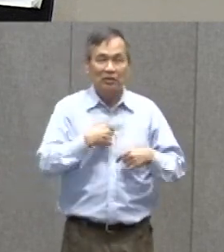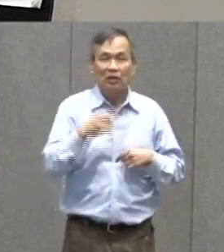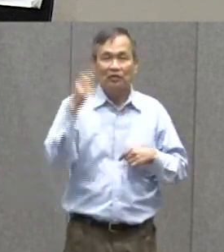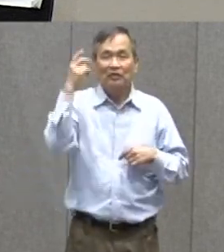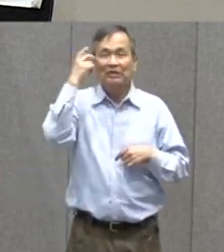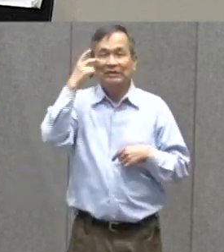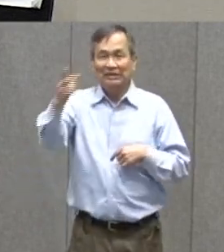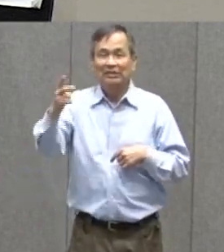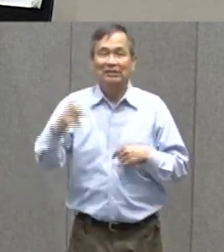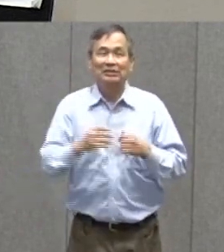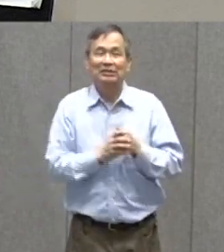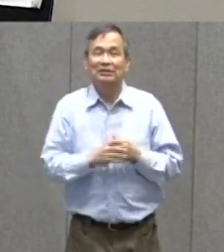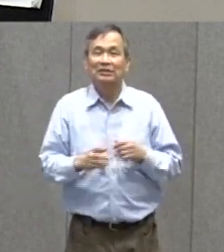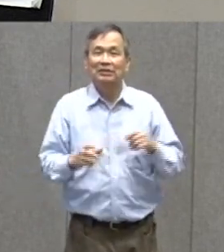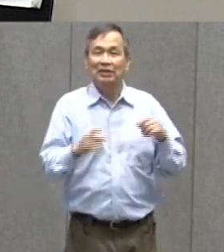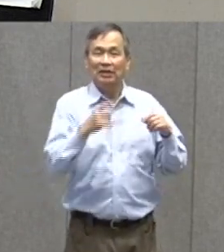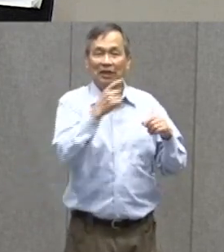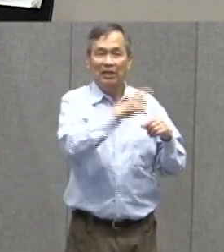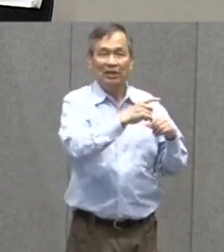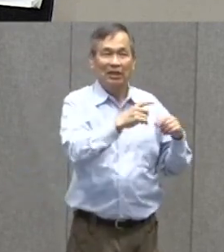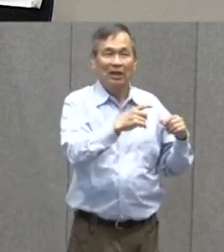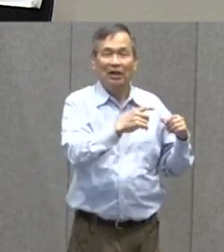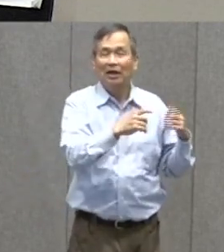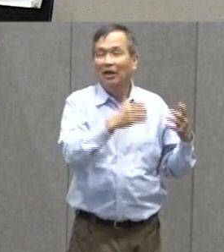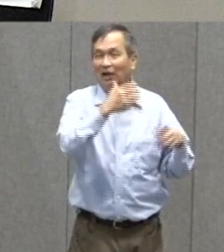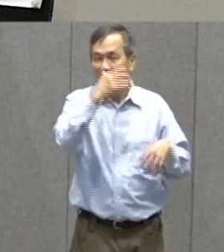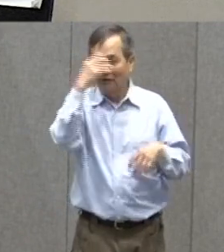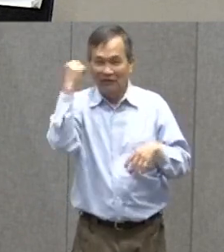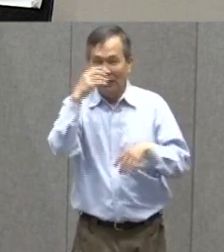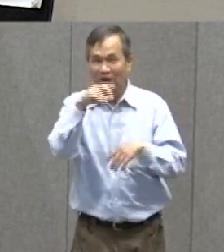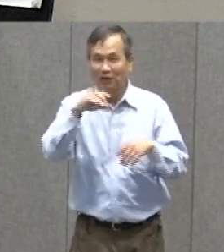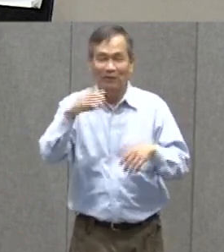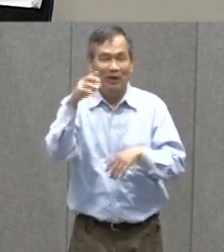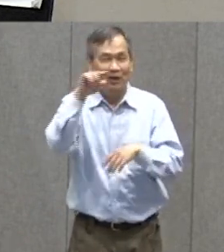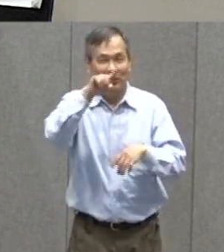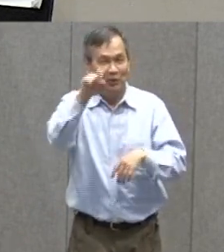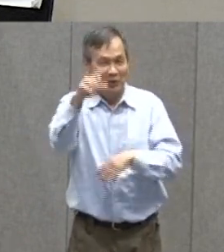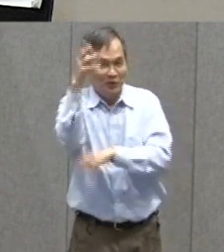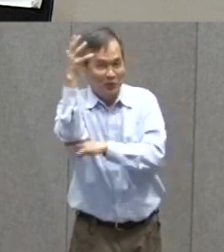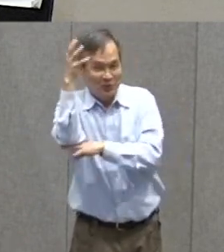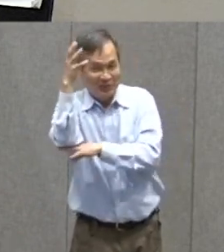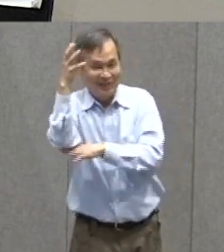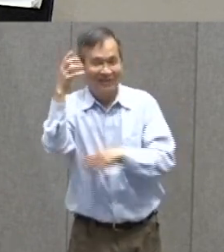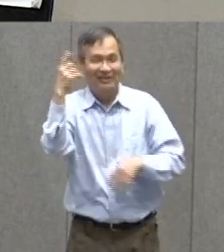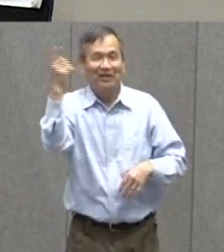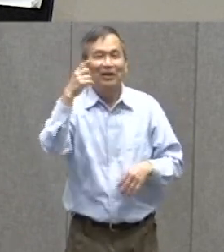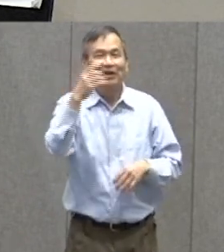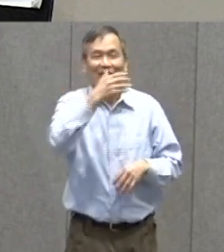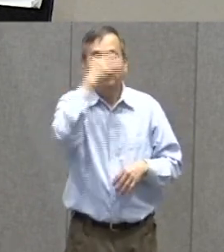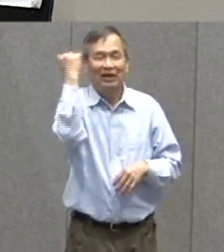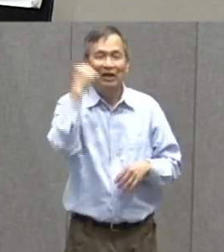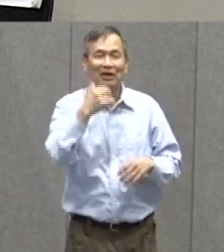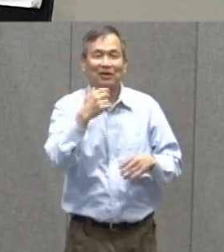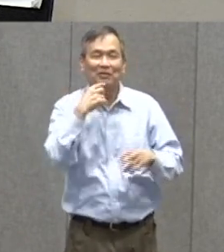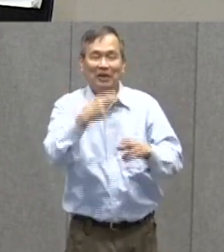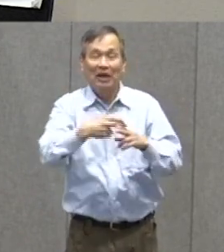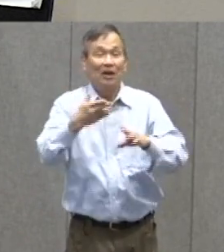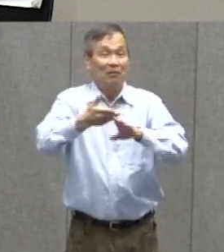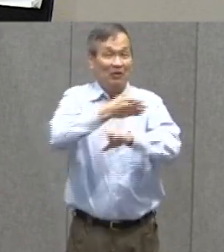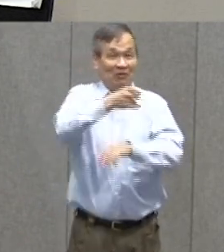here. I got so involved with my question tree here that I forgot to mention to you that before you